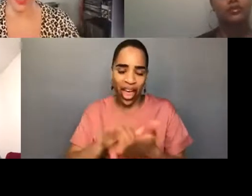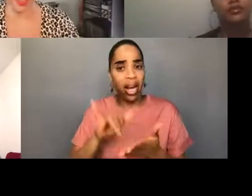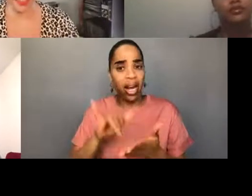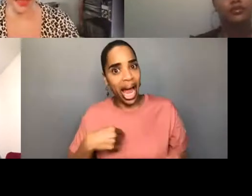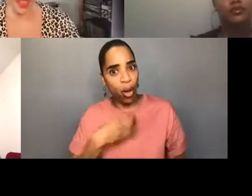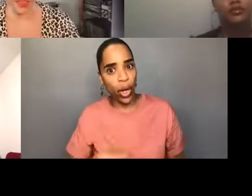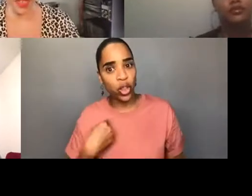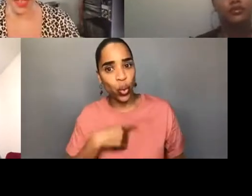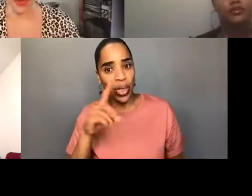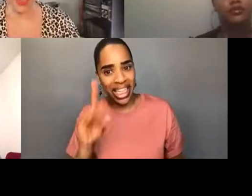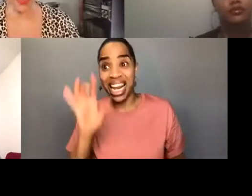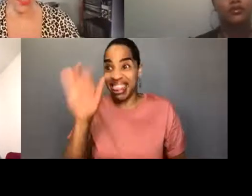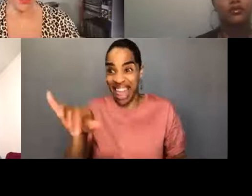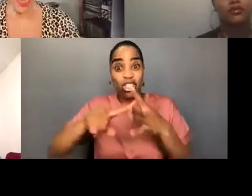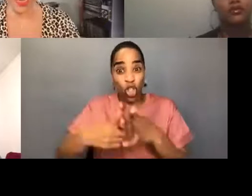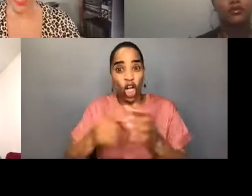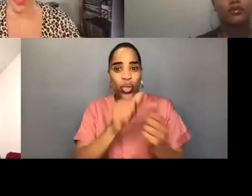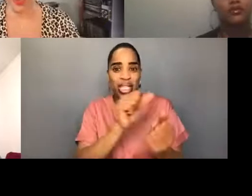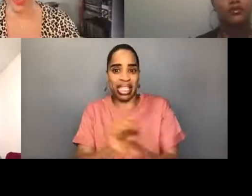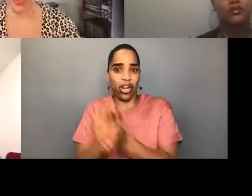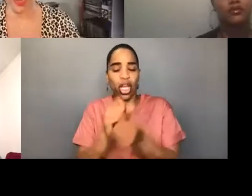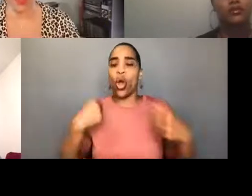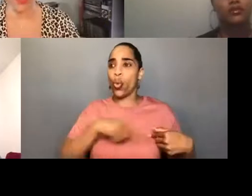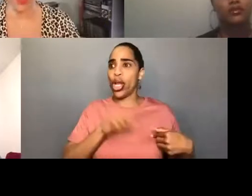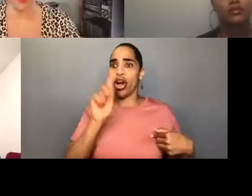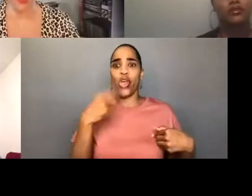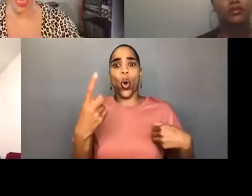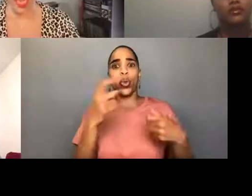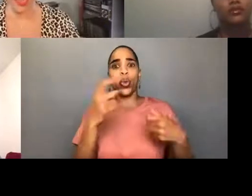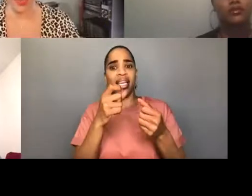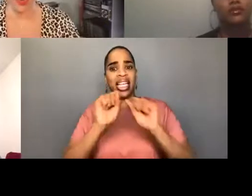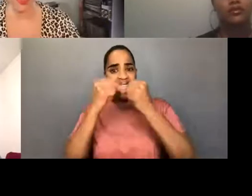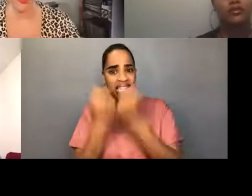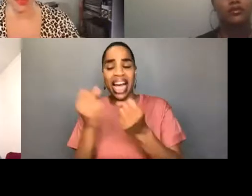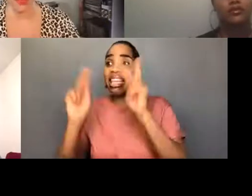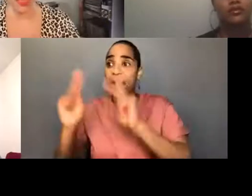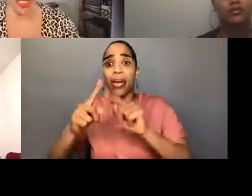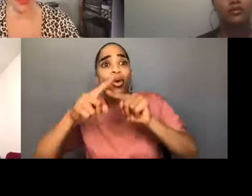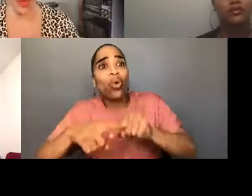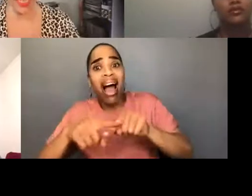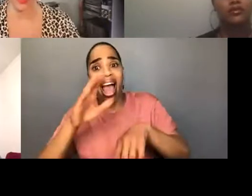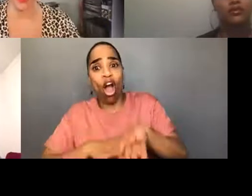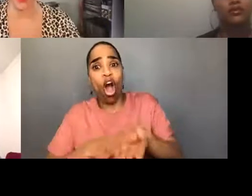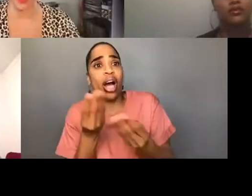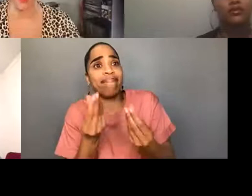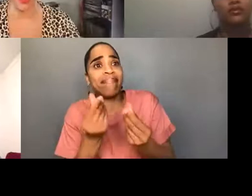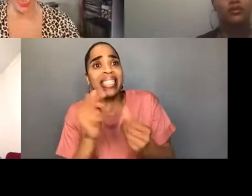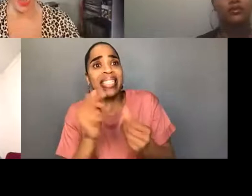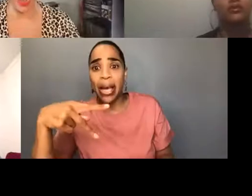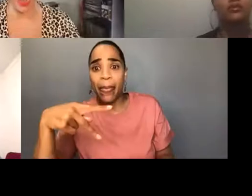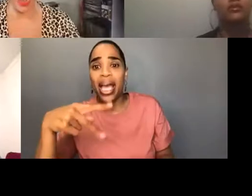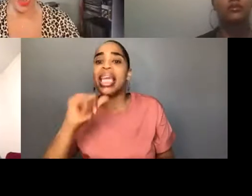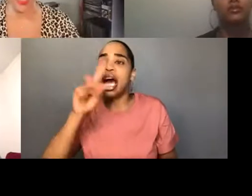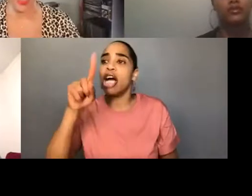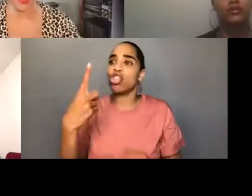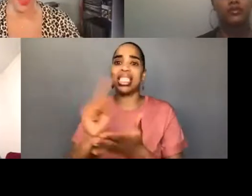actually is a legacy of slavery. We're one of the only societies where people have to rely on tipped wages instead of an